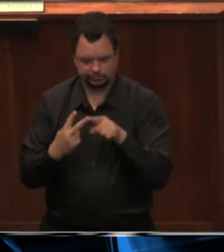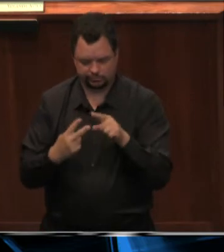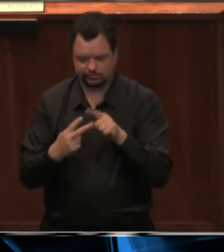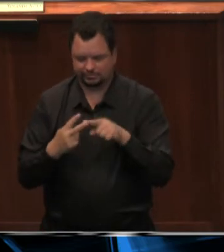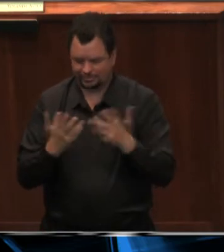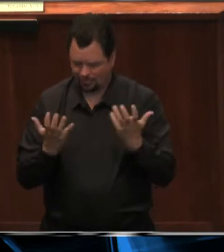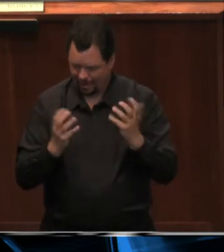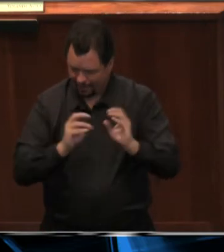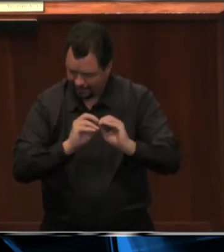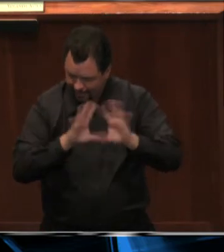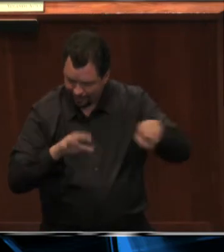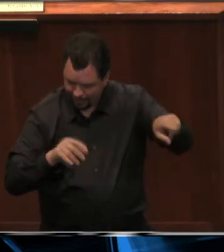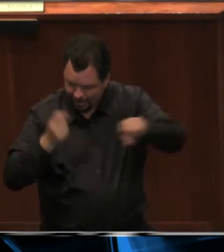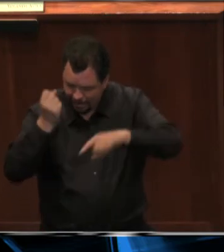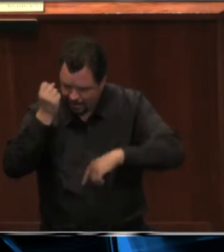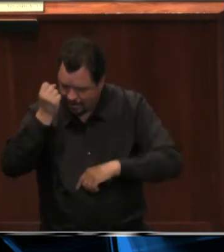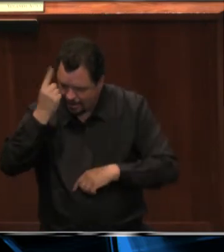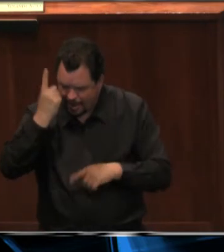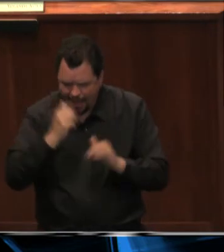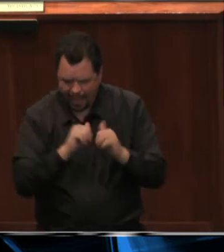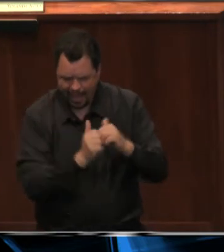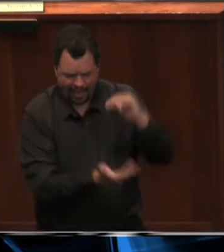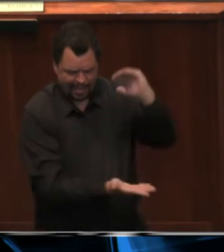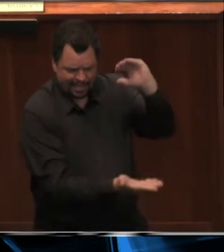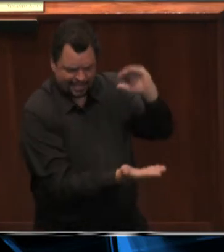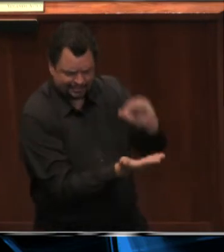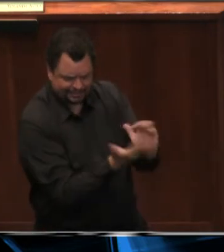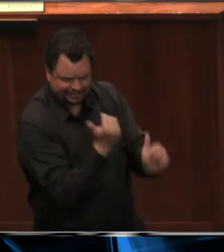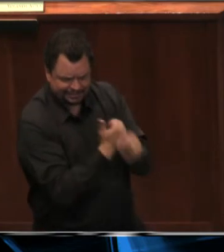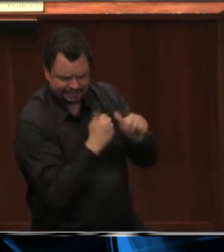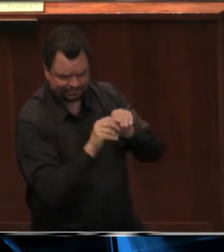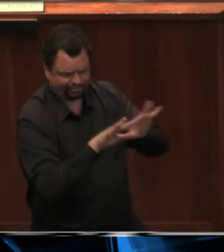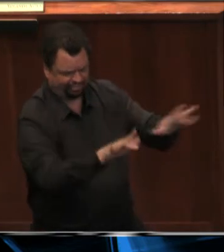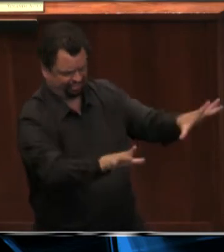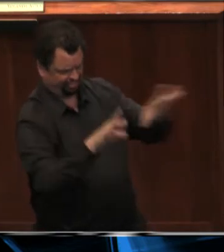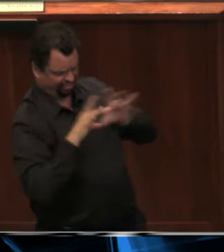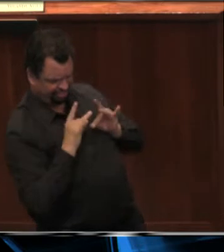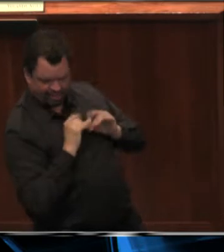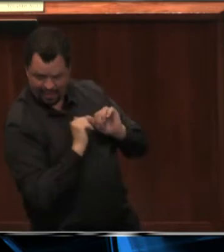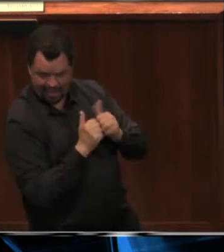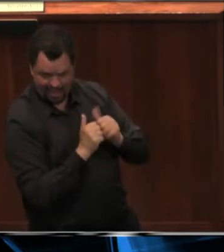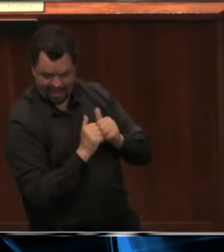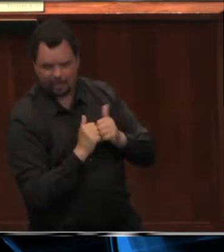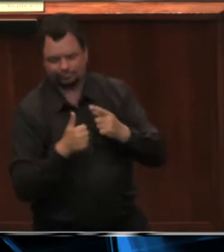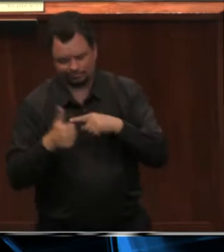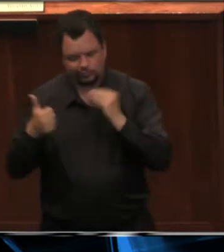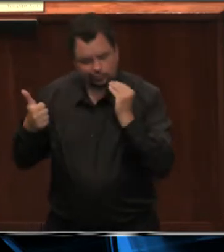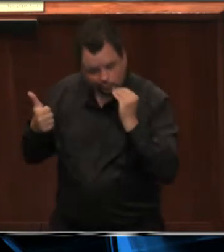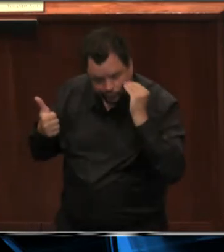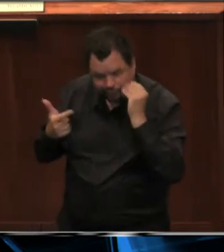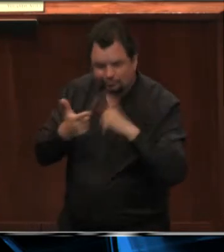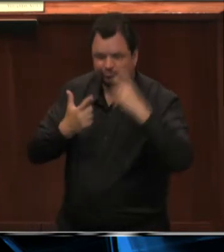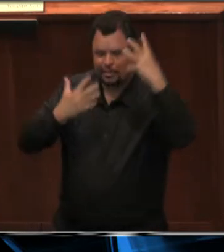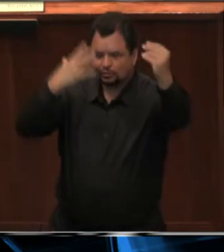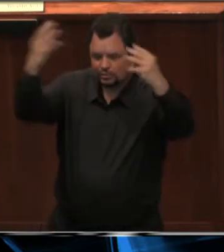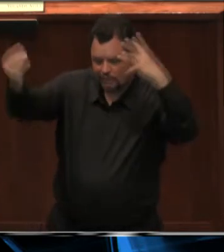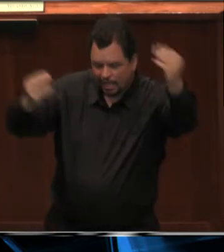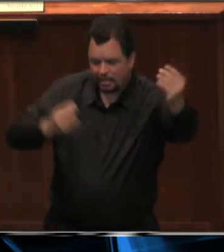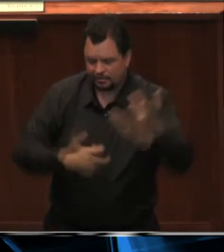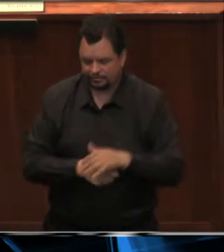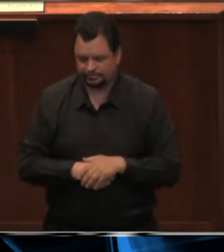help describe risks involved in daily activities. But as Dr. Johnson talked to us